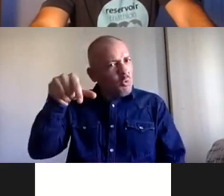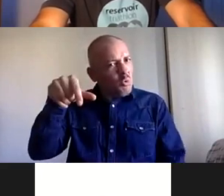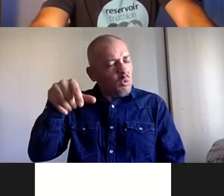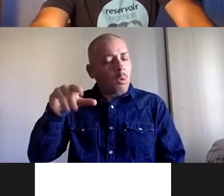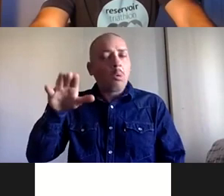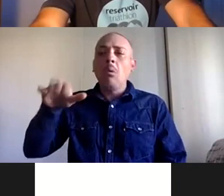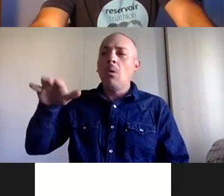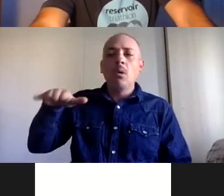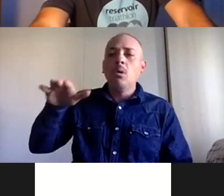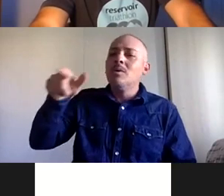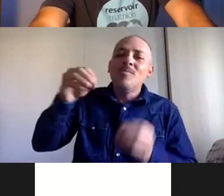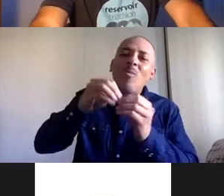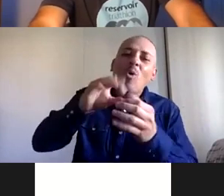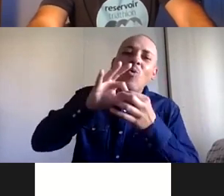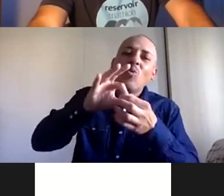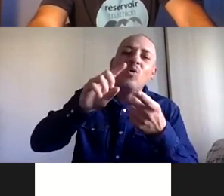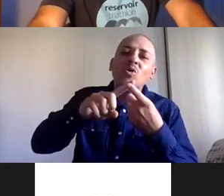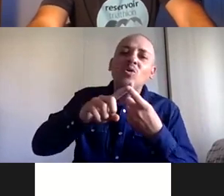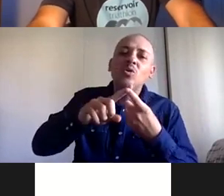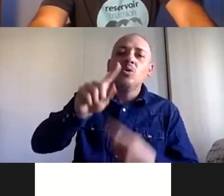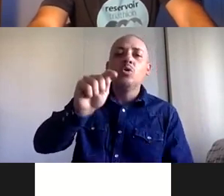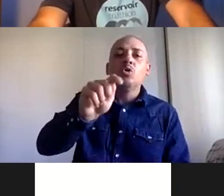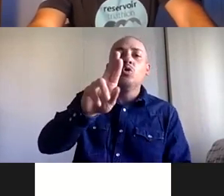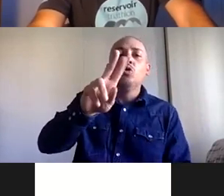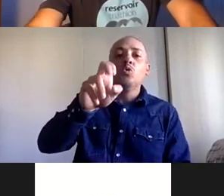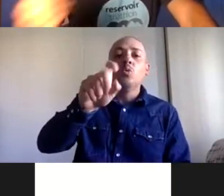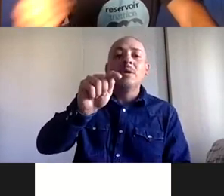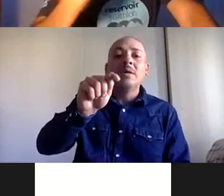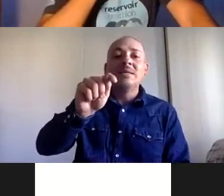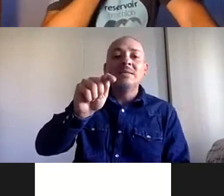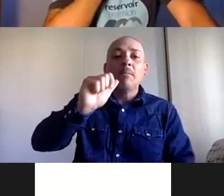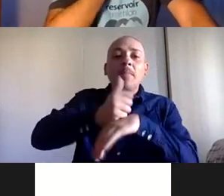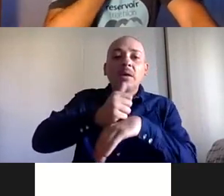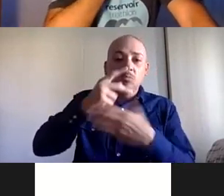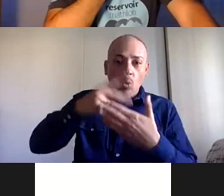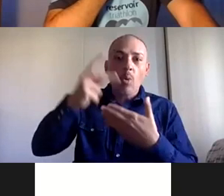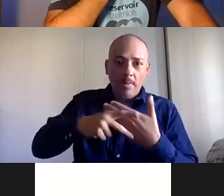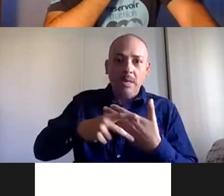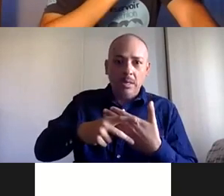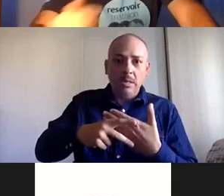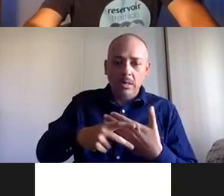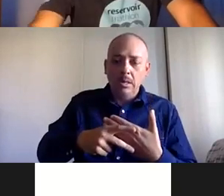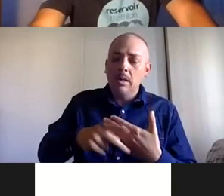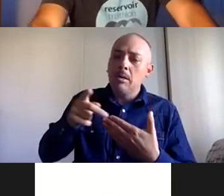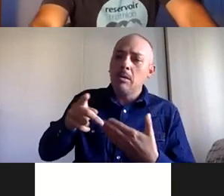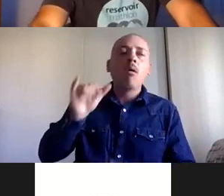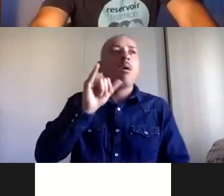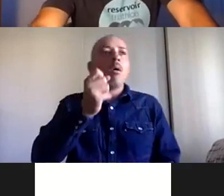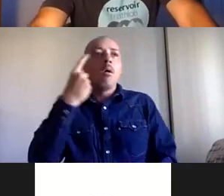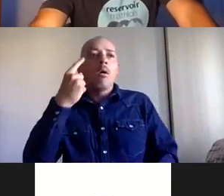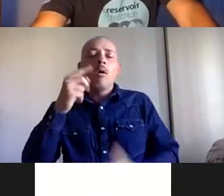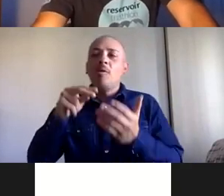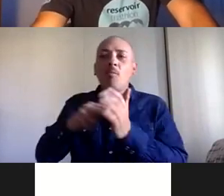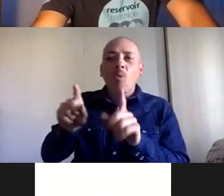So It's more like a turn-based programming. Got it. It's like a board game. It's more